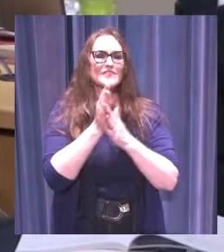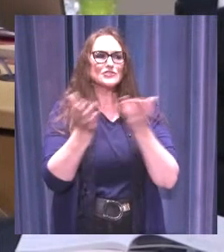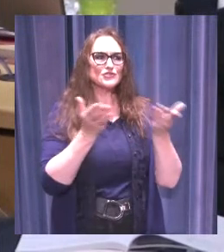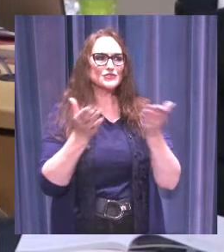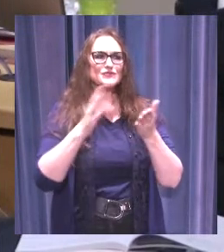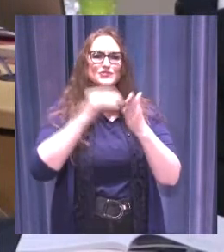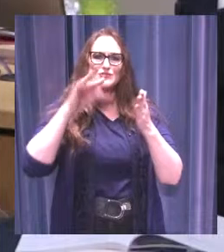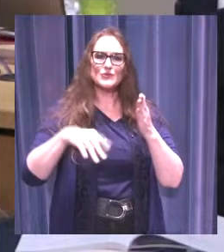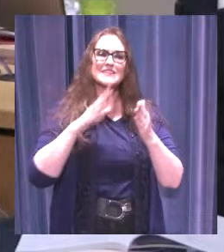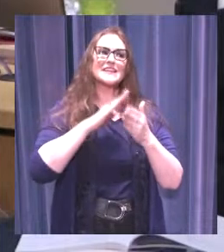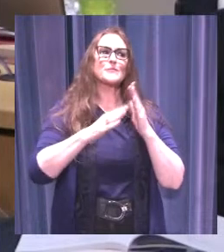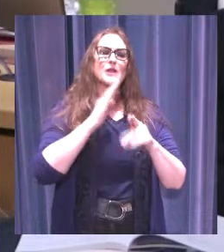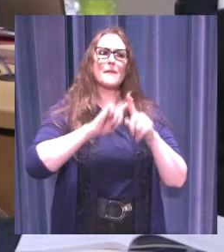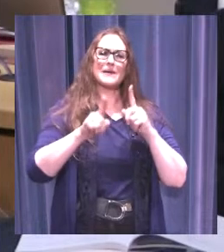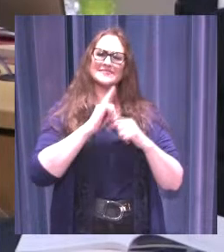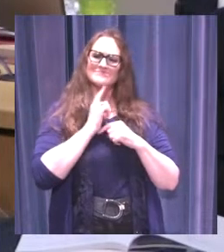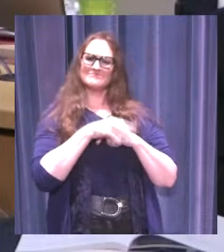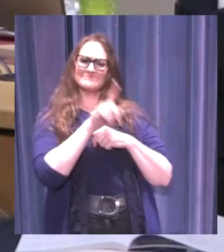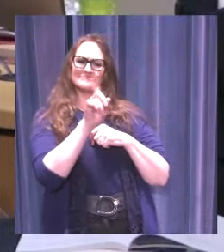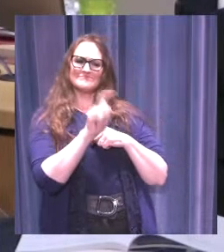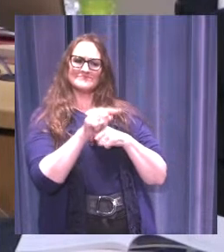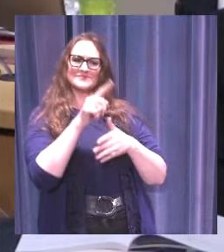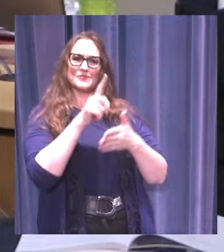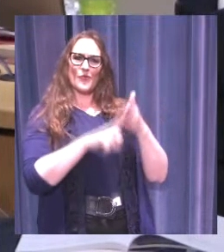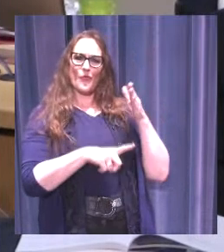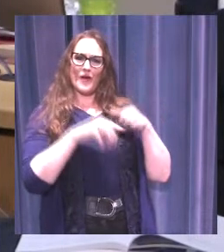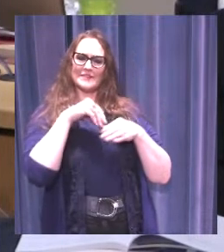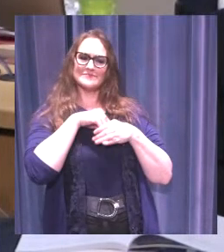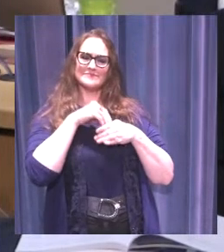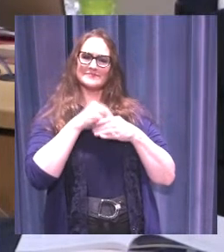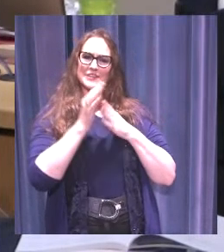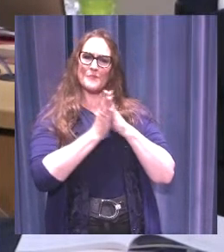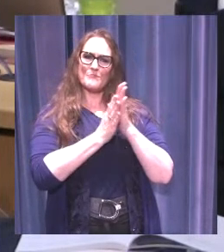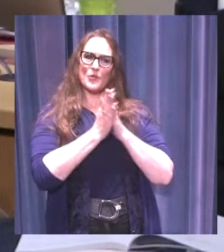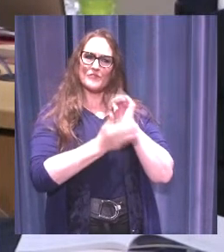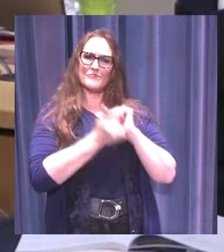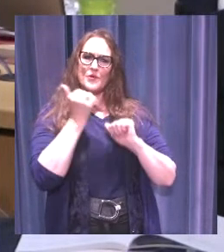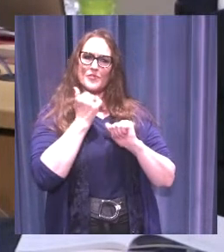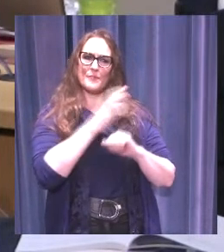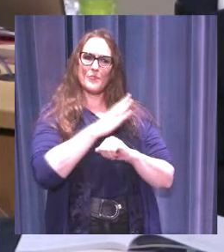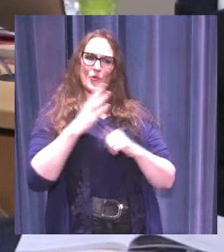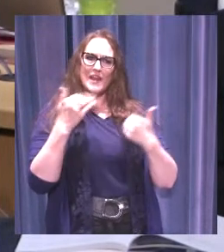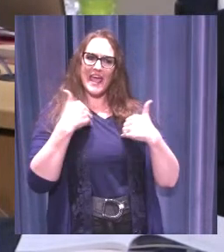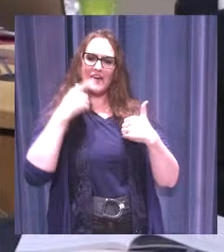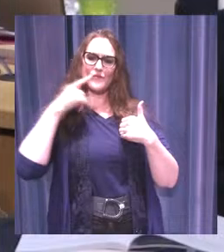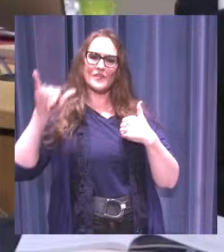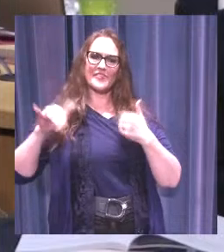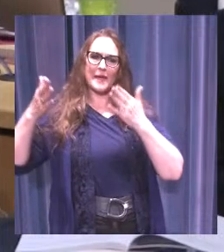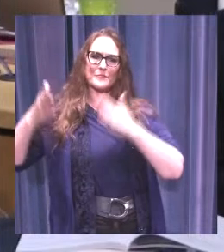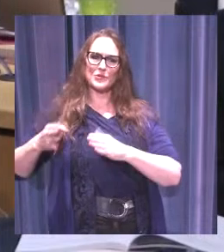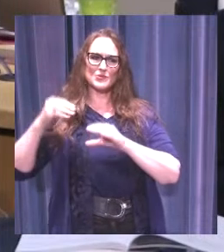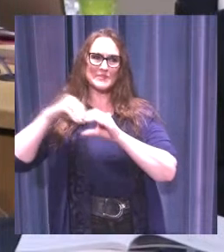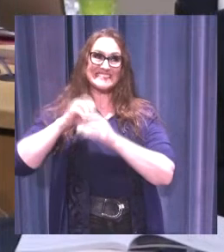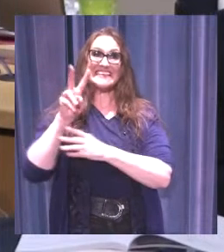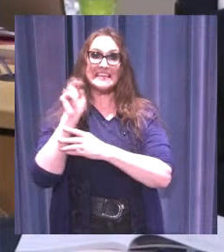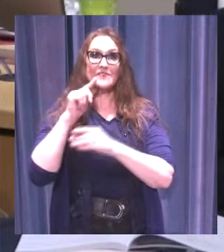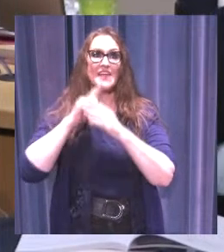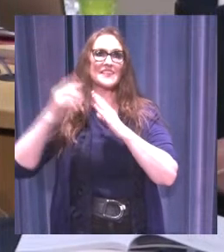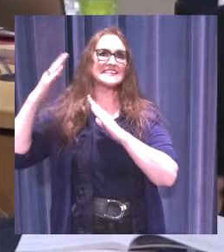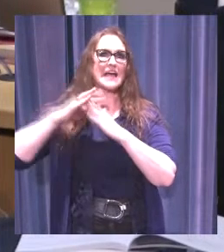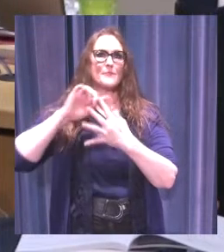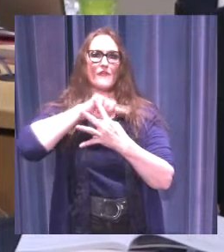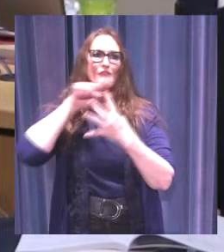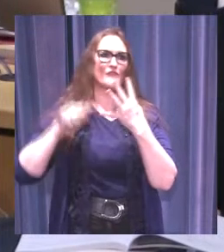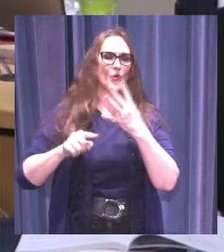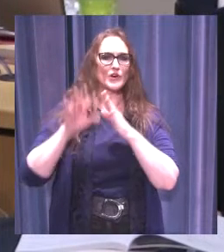community, but it begs the question of what interior motives the majority of the board have this candidate was even in the top 4 choices,